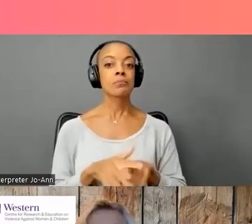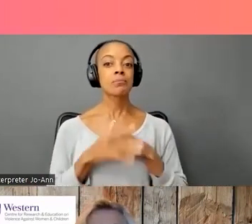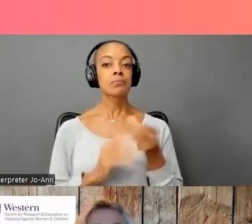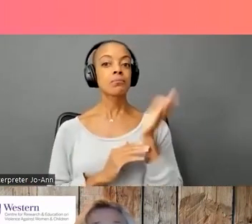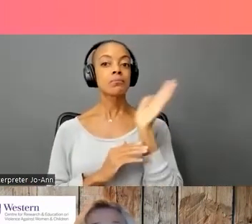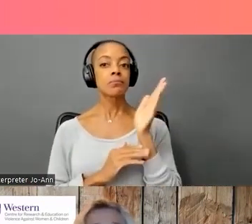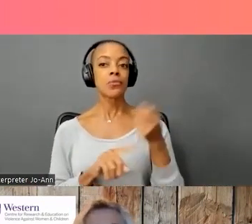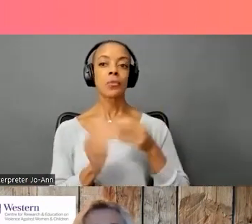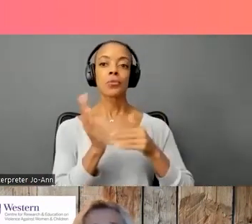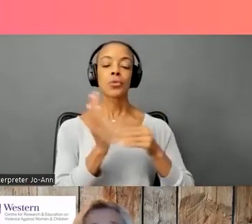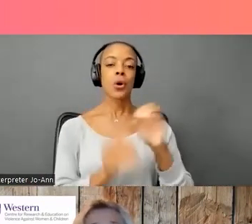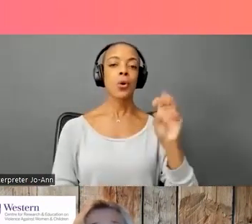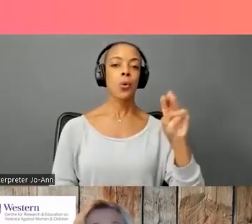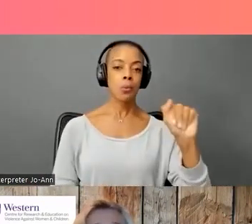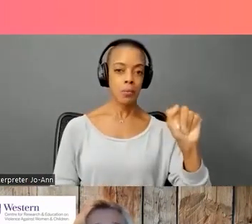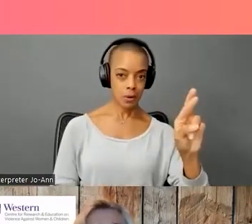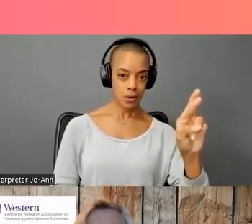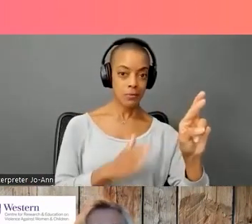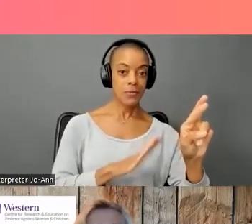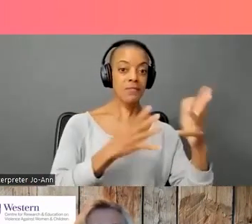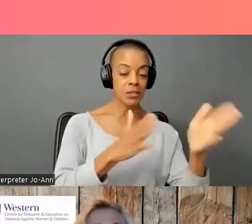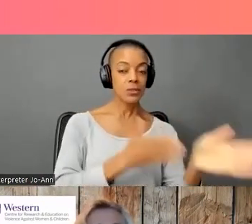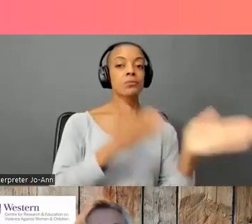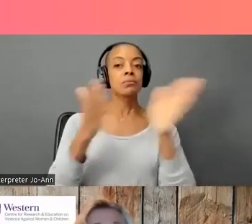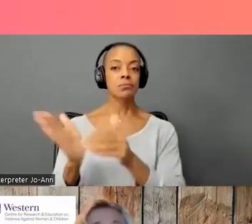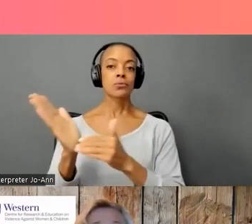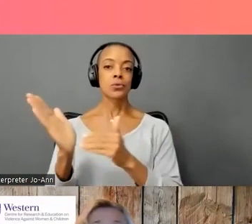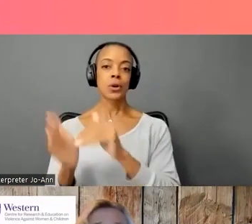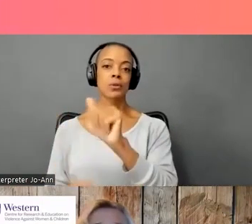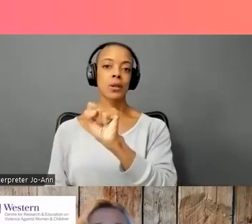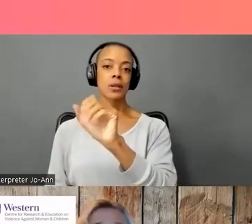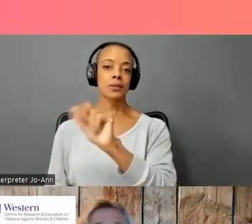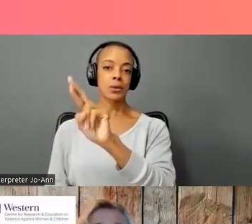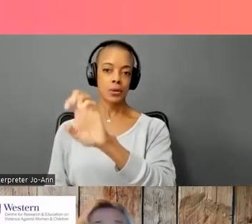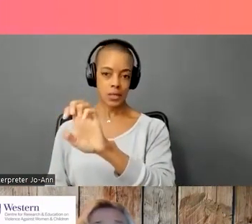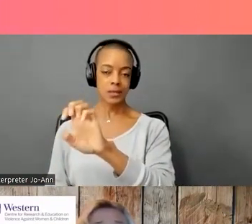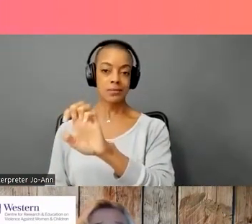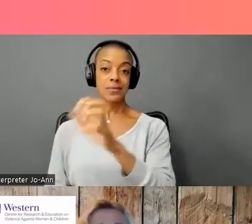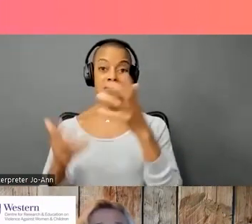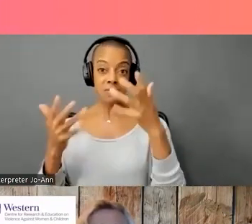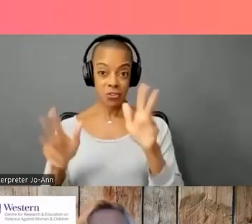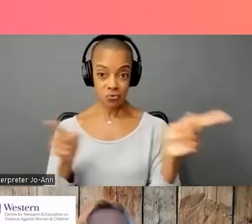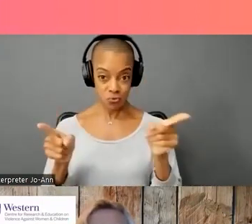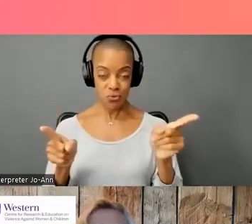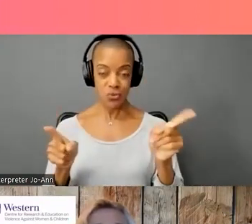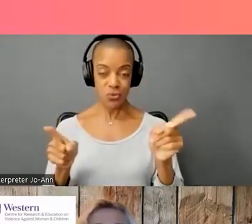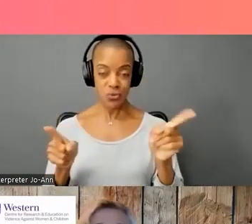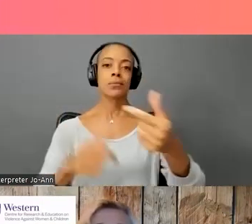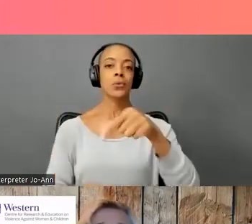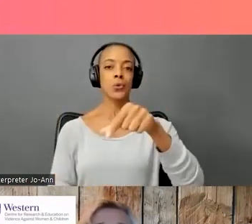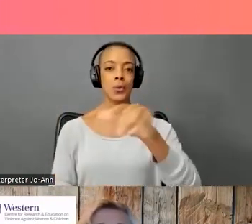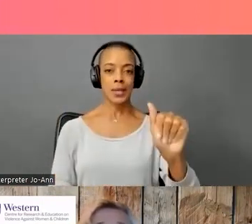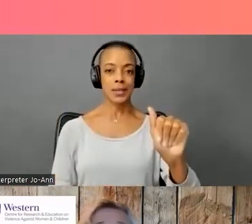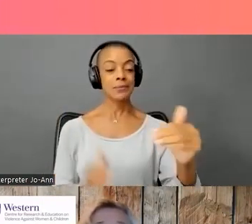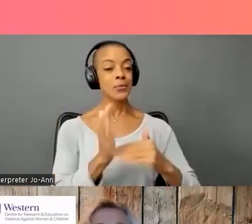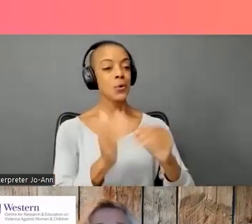Dr. Omar and follow with a presentation from Dr. Asare before moving to the Q&A session. Dr.